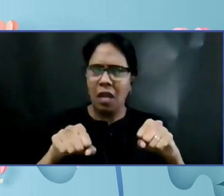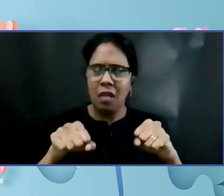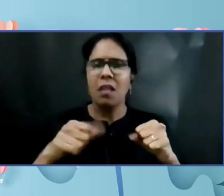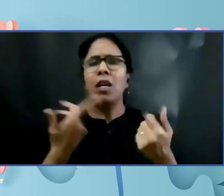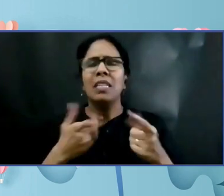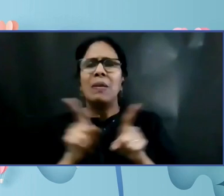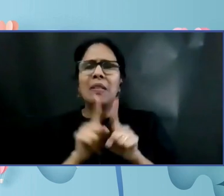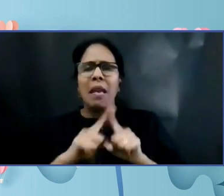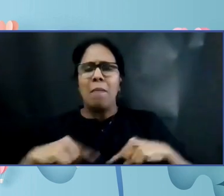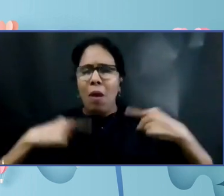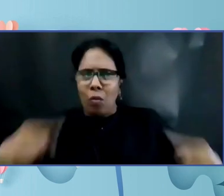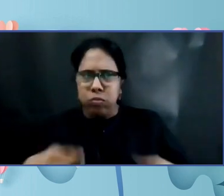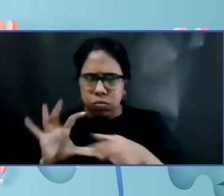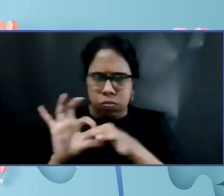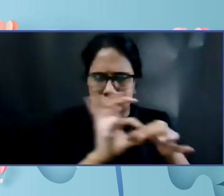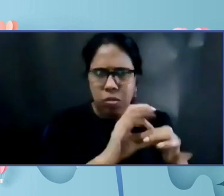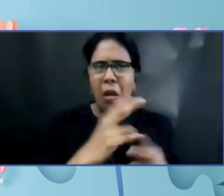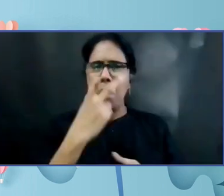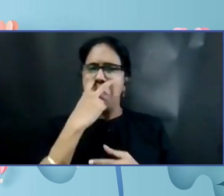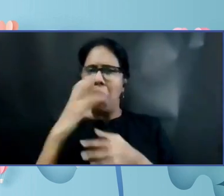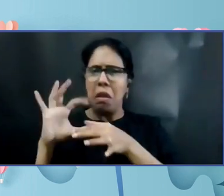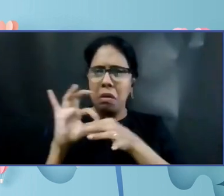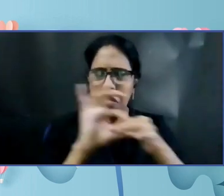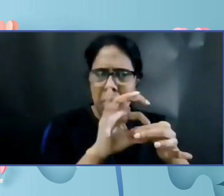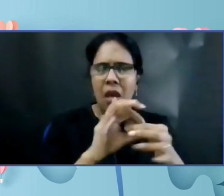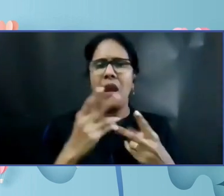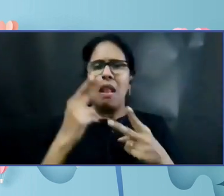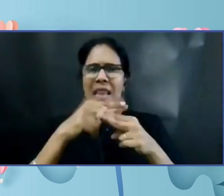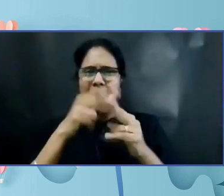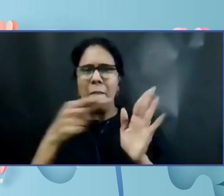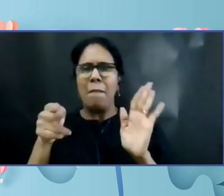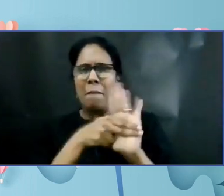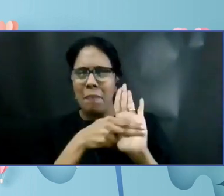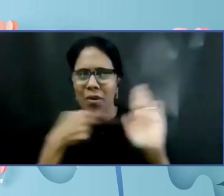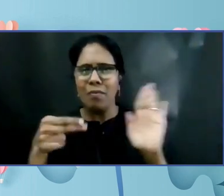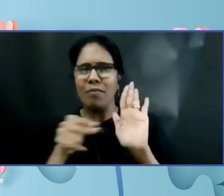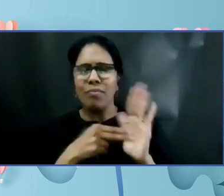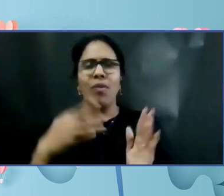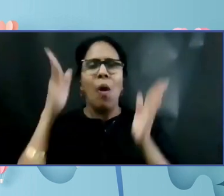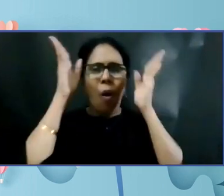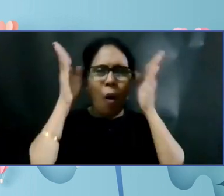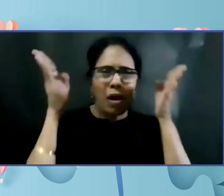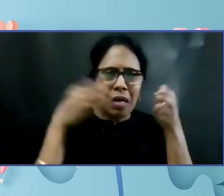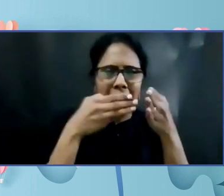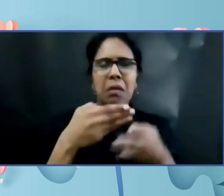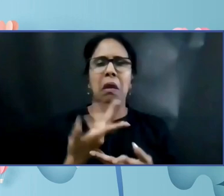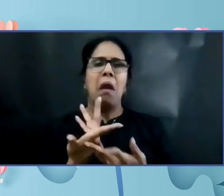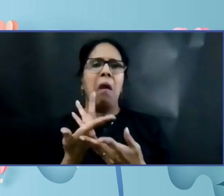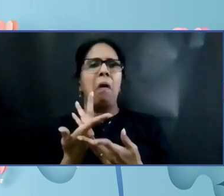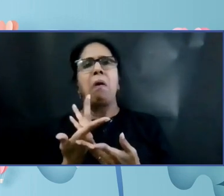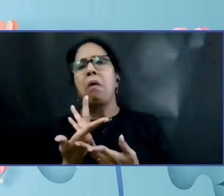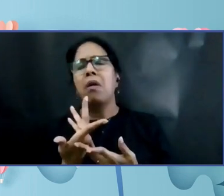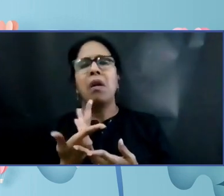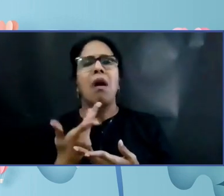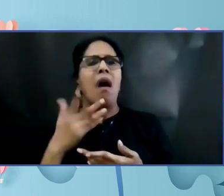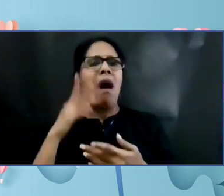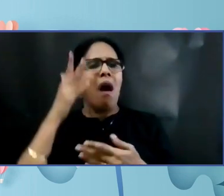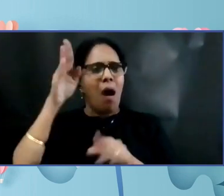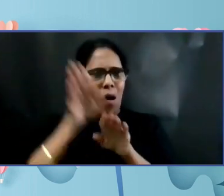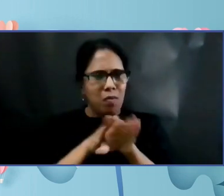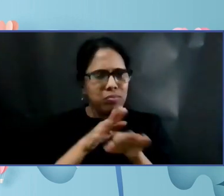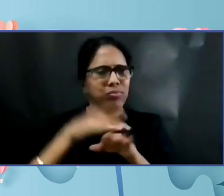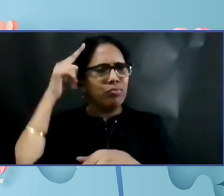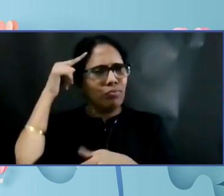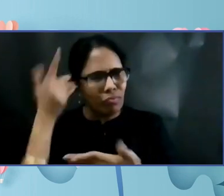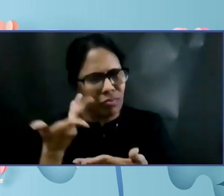wheelchair-bound, blind, deaf, mute, autistic, dyslexic, or dystrophic. There